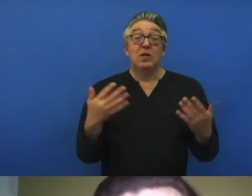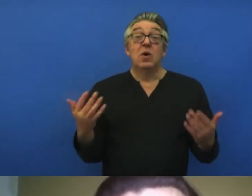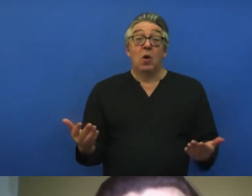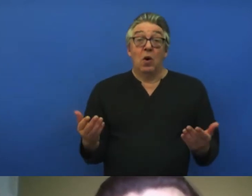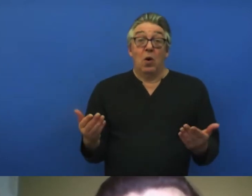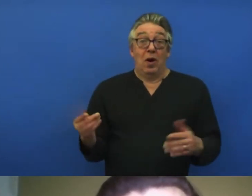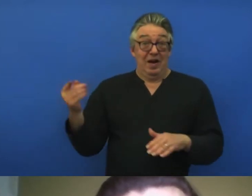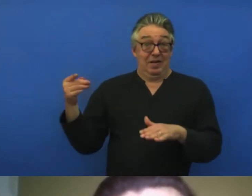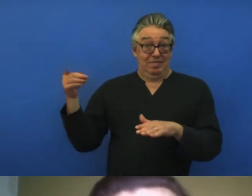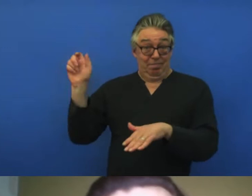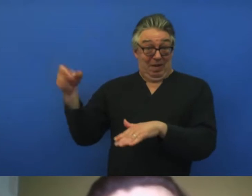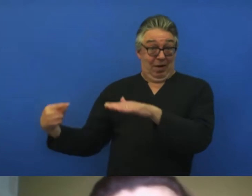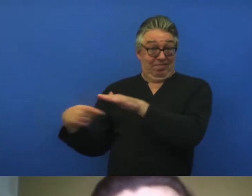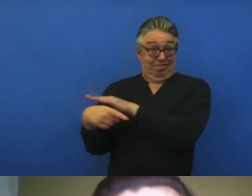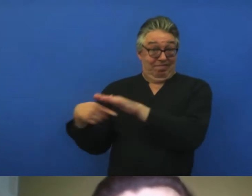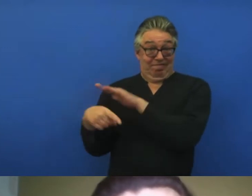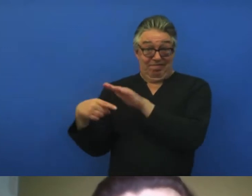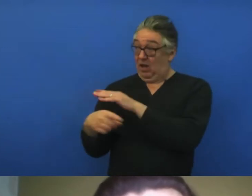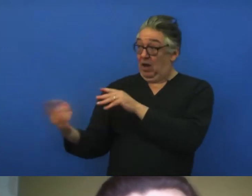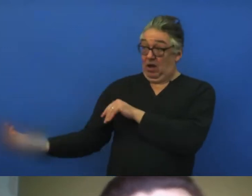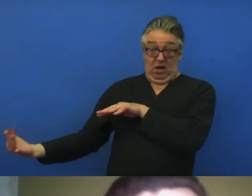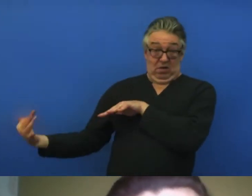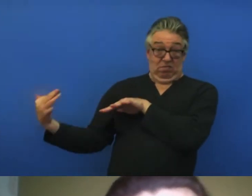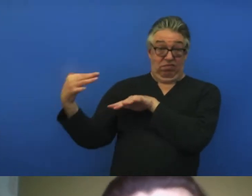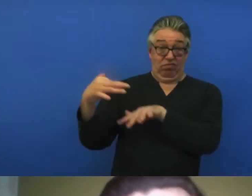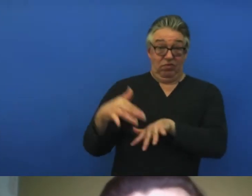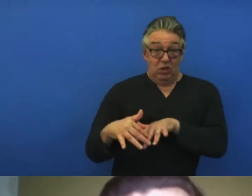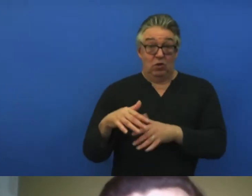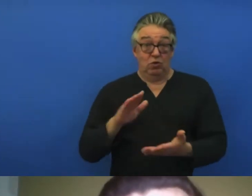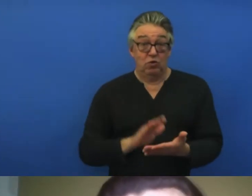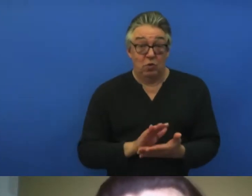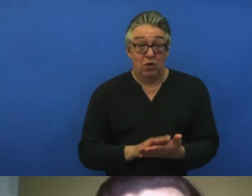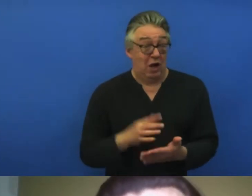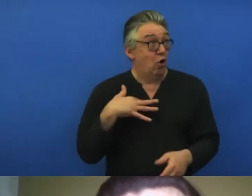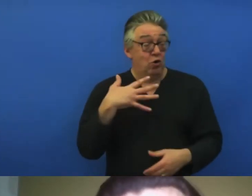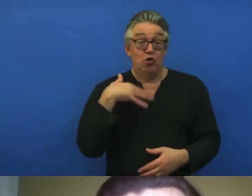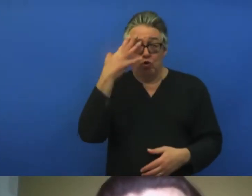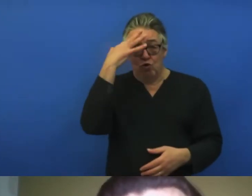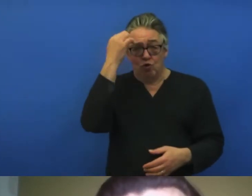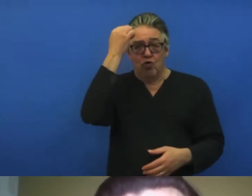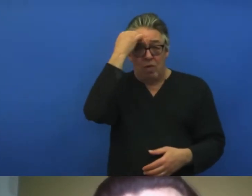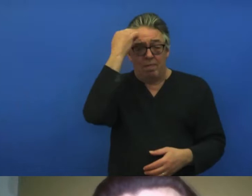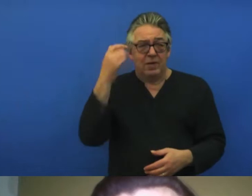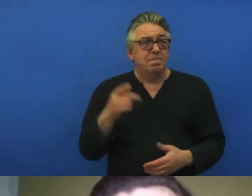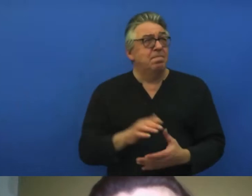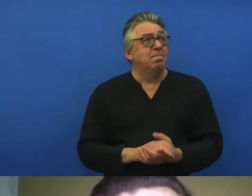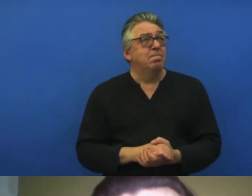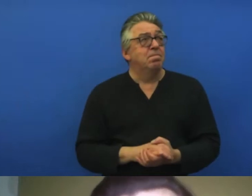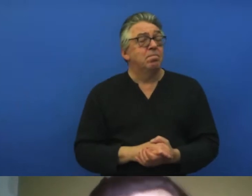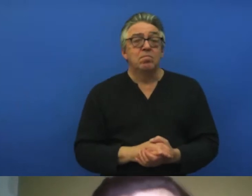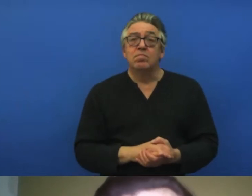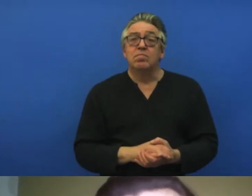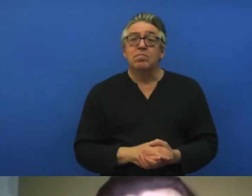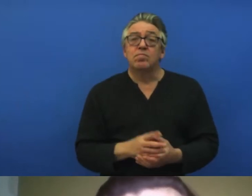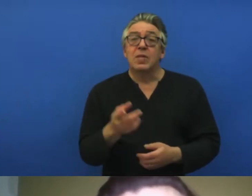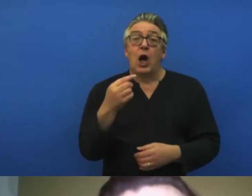people were living there and it got harder to relocate them. I remember I was collecting books to homeschool myself